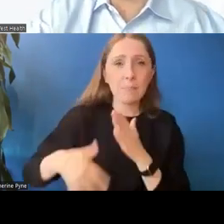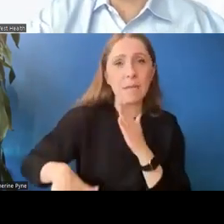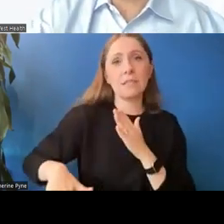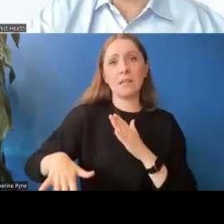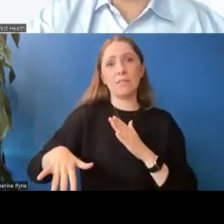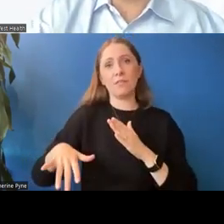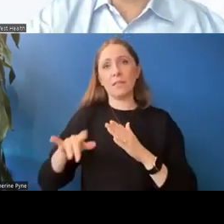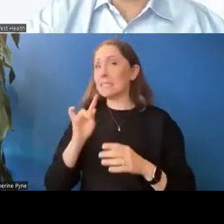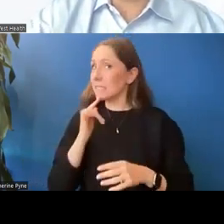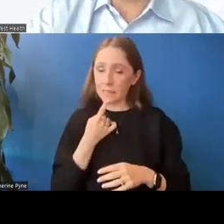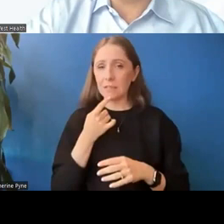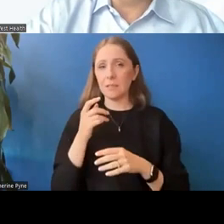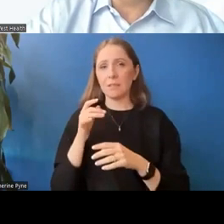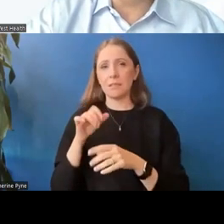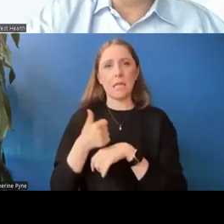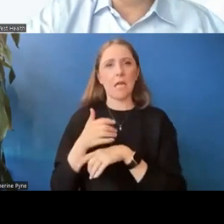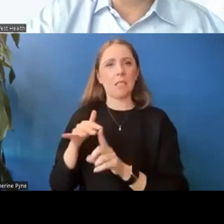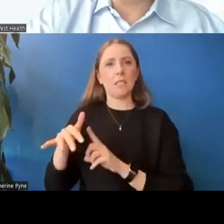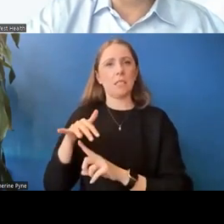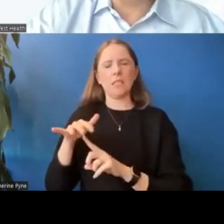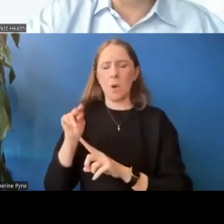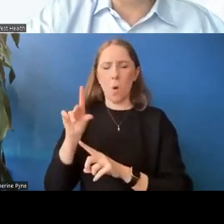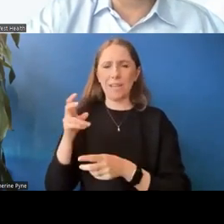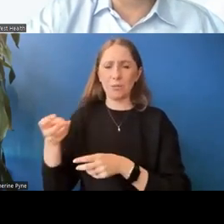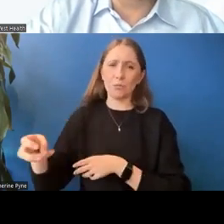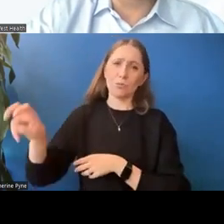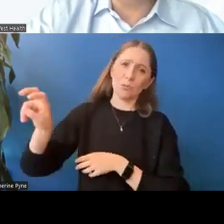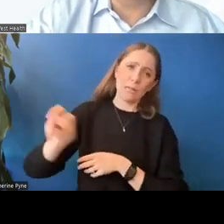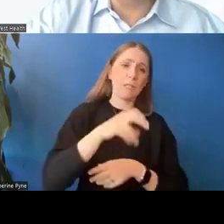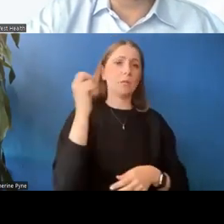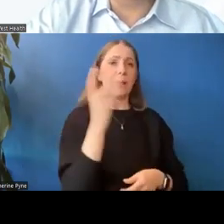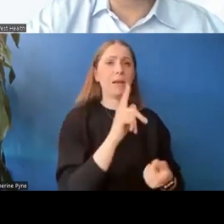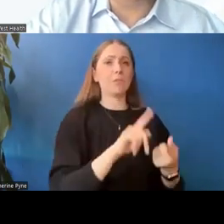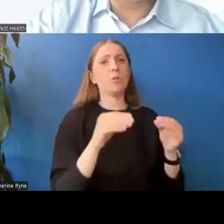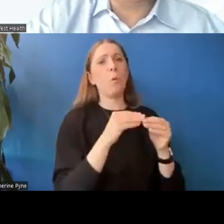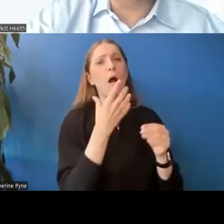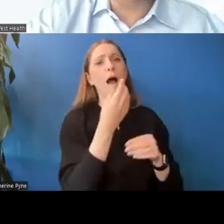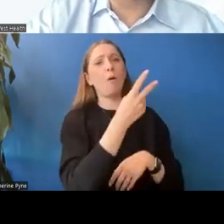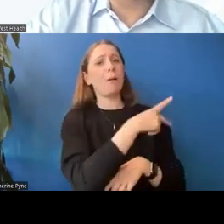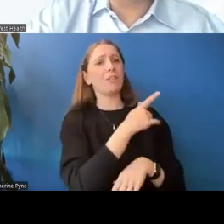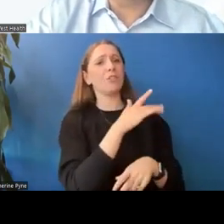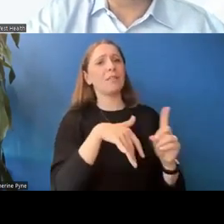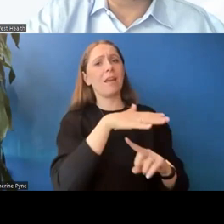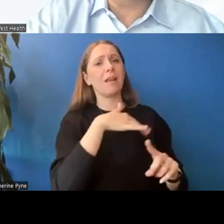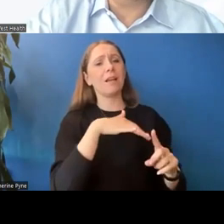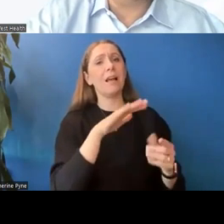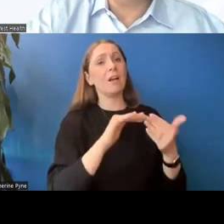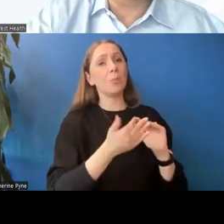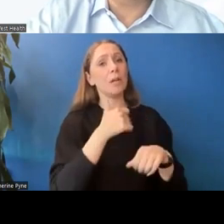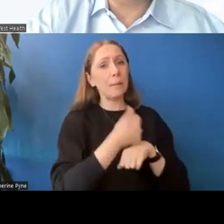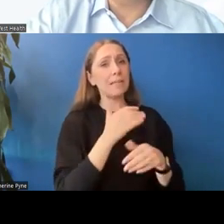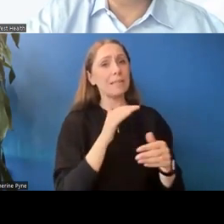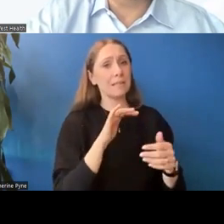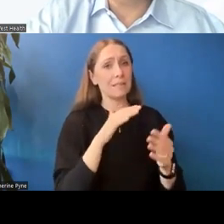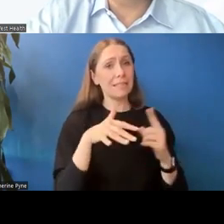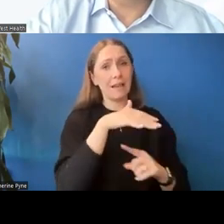setting. And I think we need to transition some of that care to more in the outpatient setting and community-based setting so that